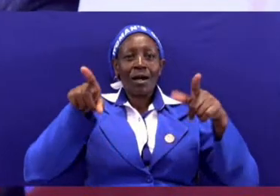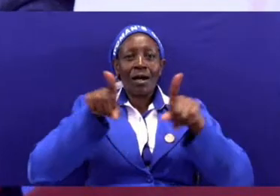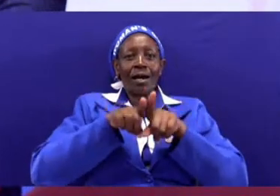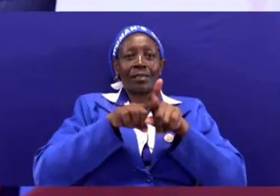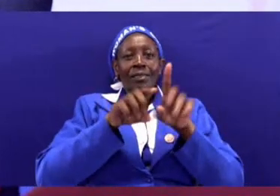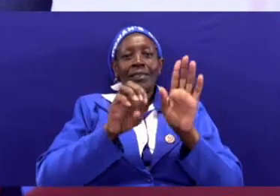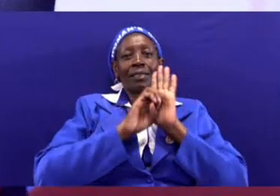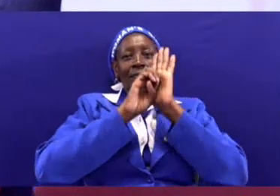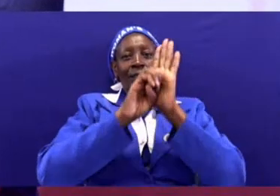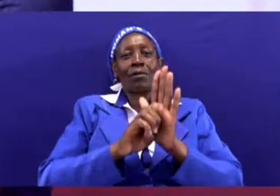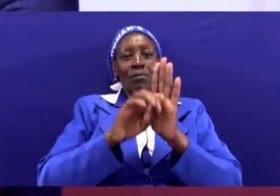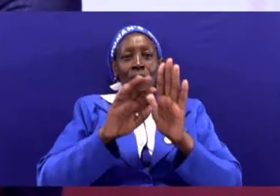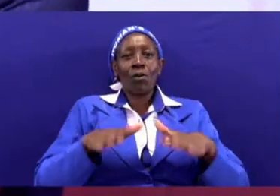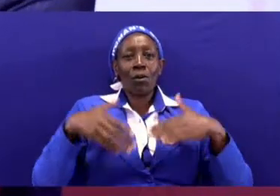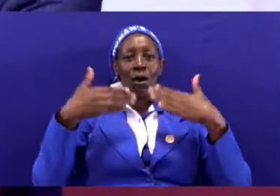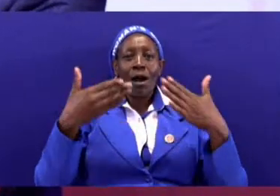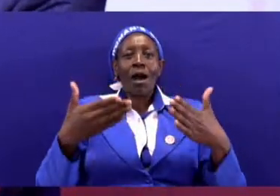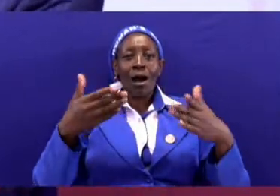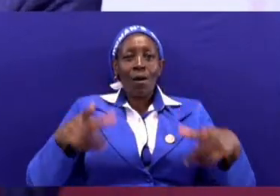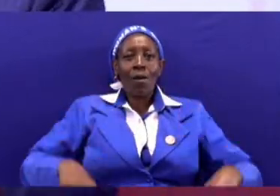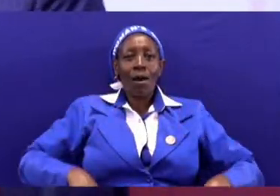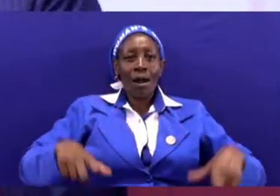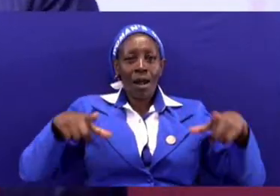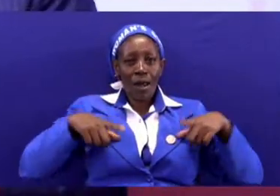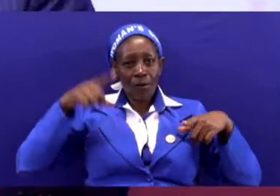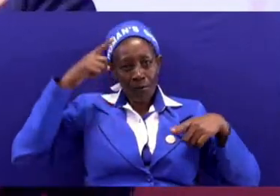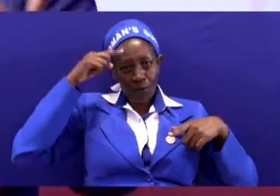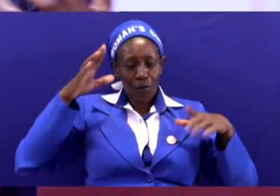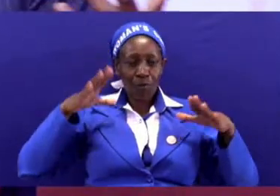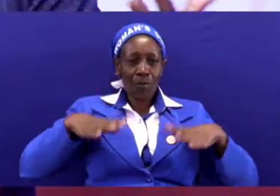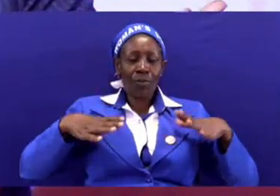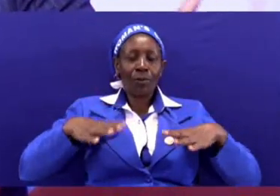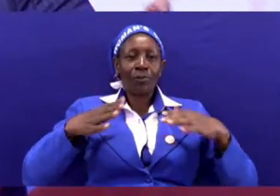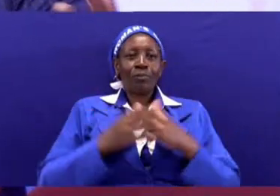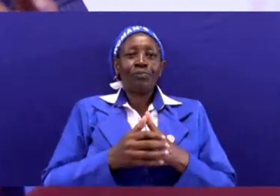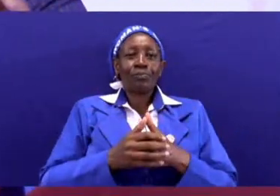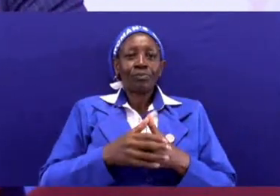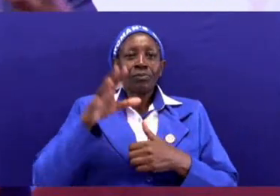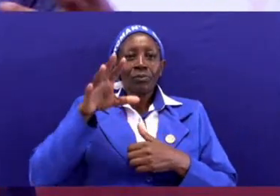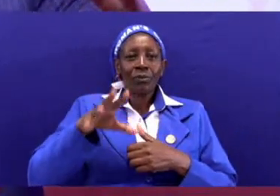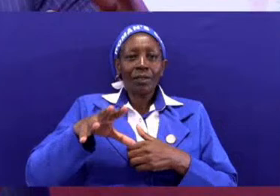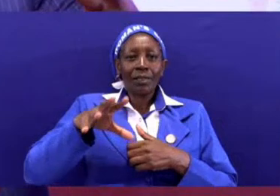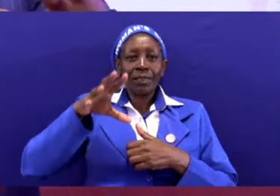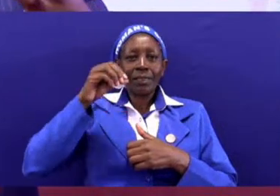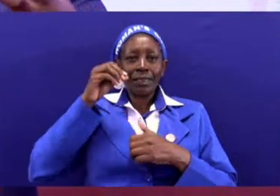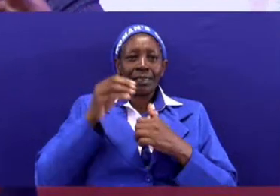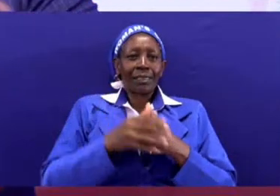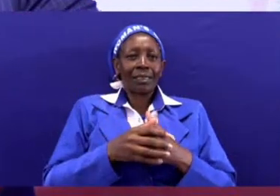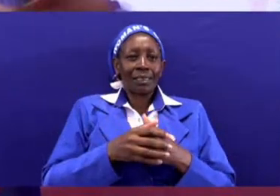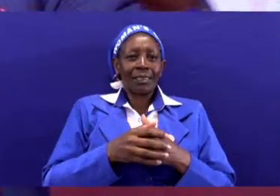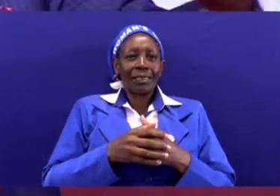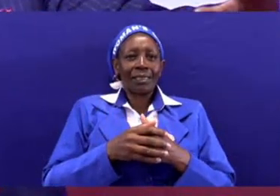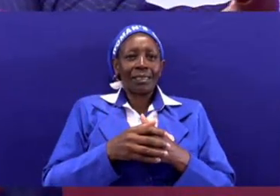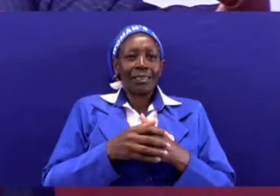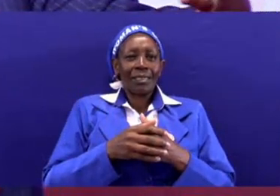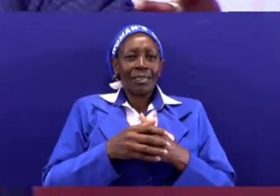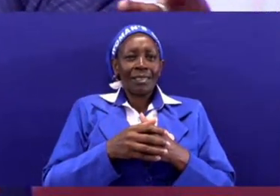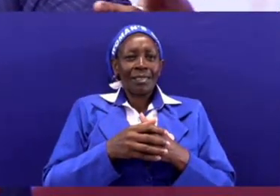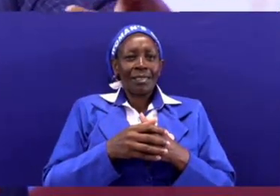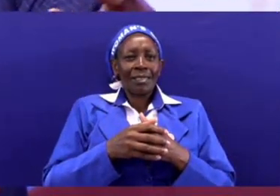will lay down his life for his people, taking their smelly, cracky,